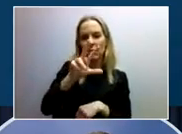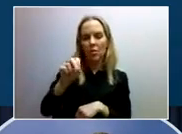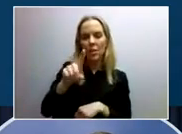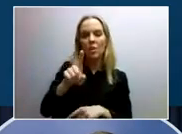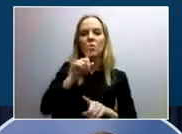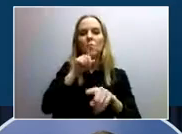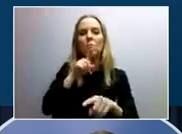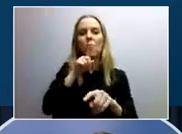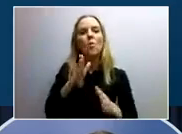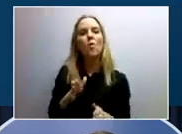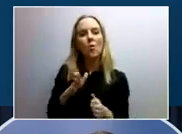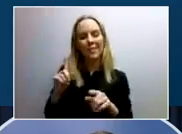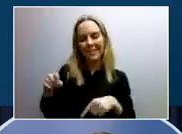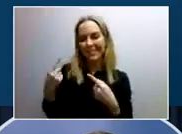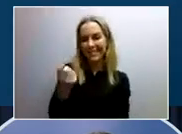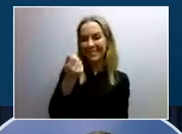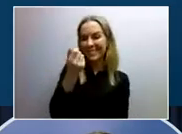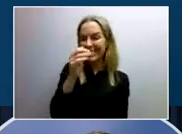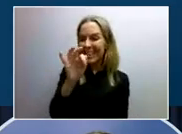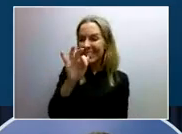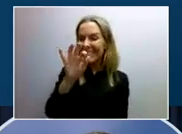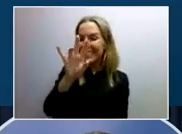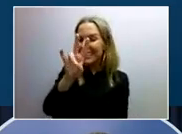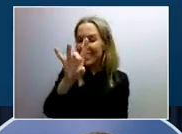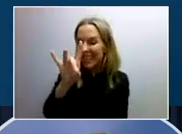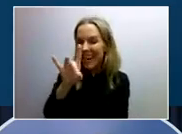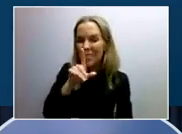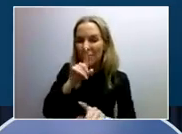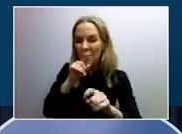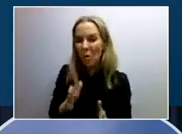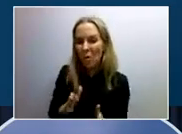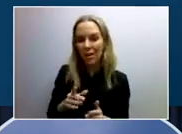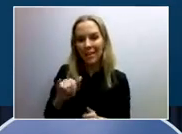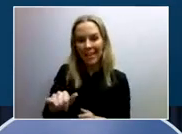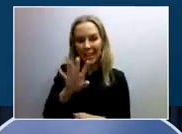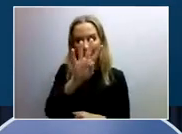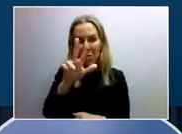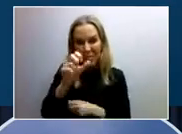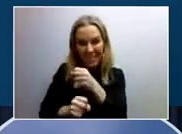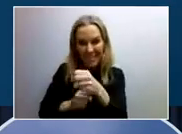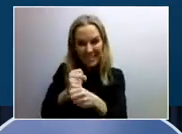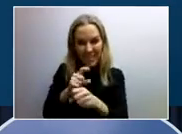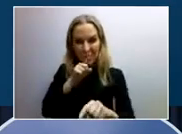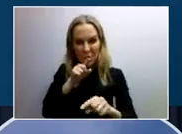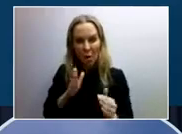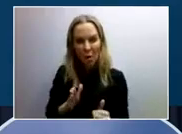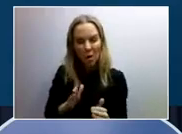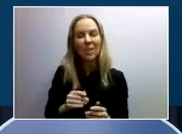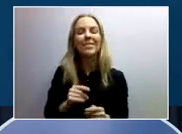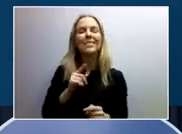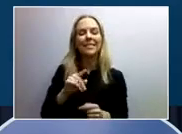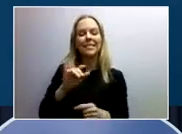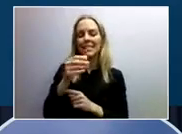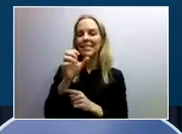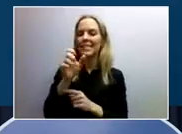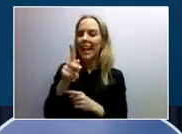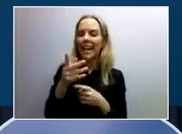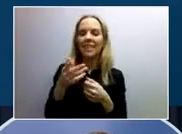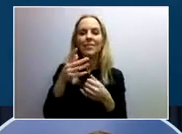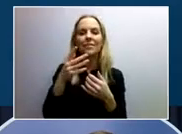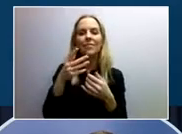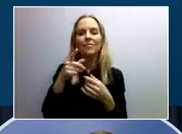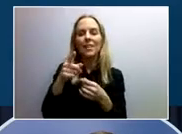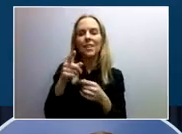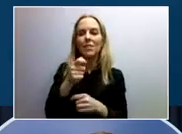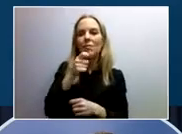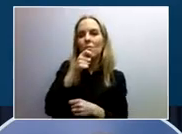since 1978, and I can tell you that that's 43 years. Jack has covered 10 Kentucky governors,